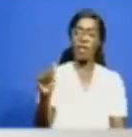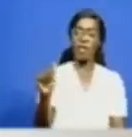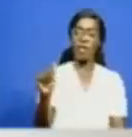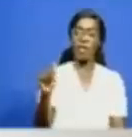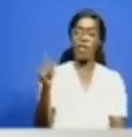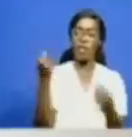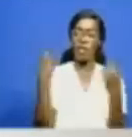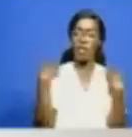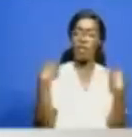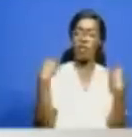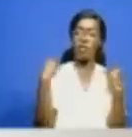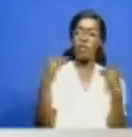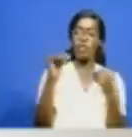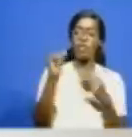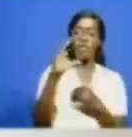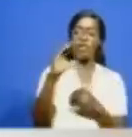Sports Academy.